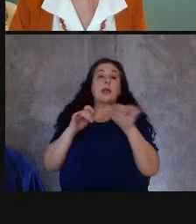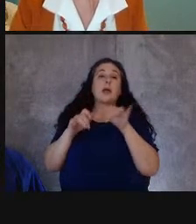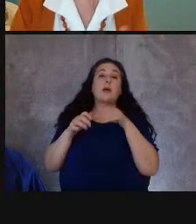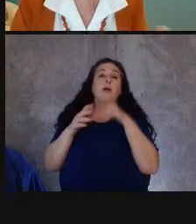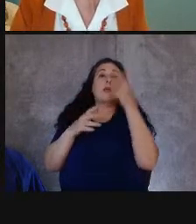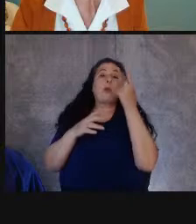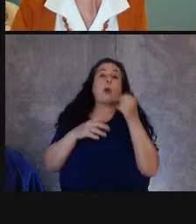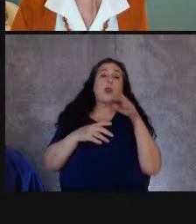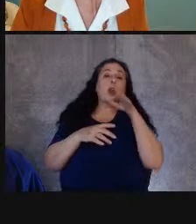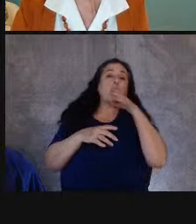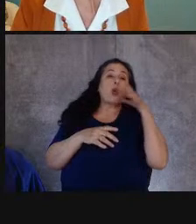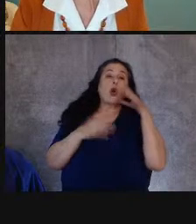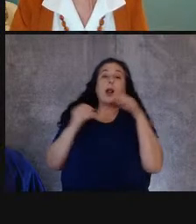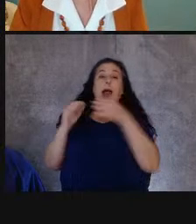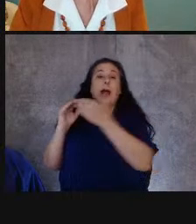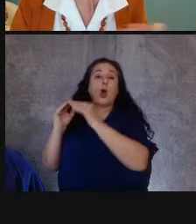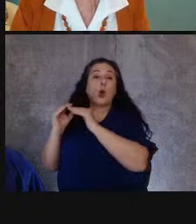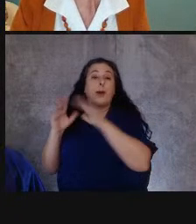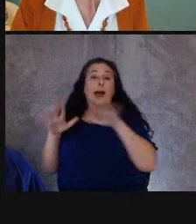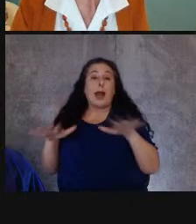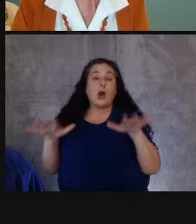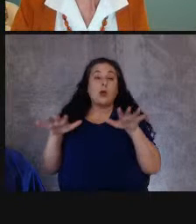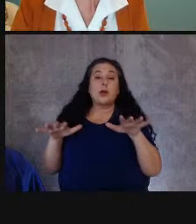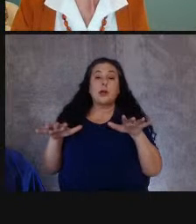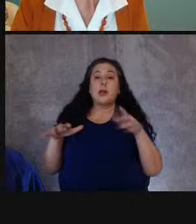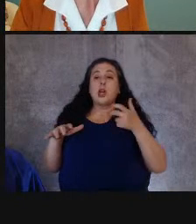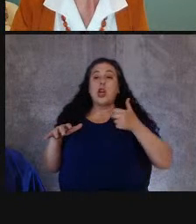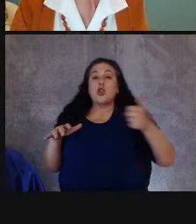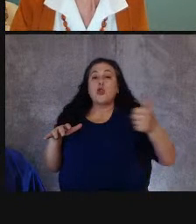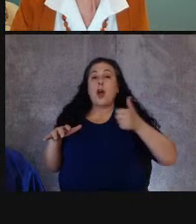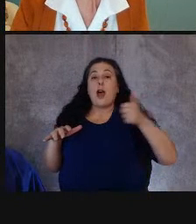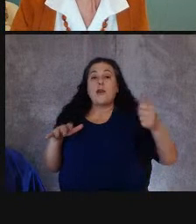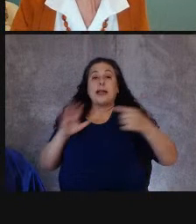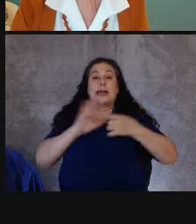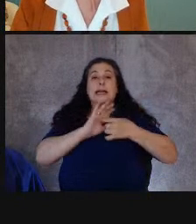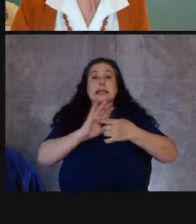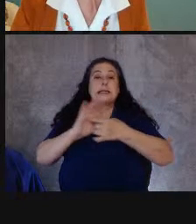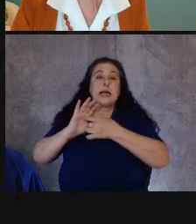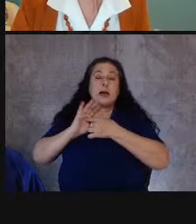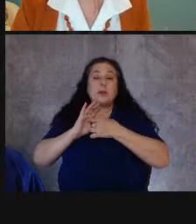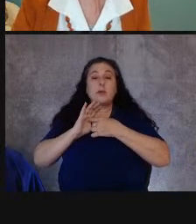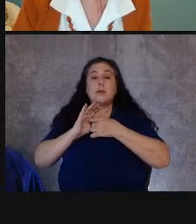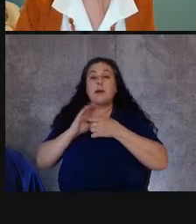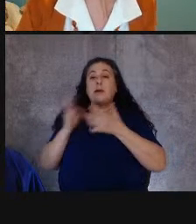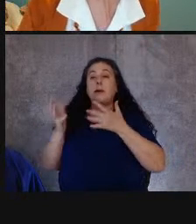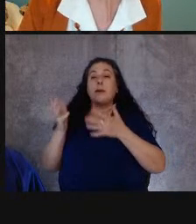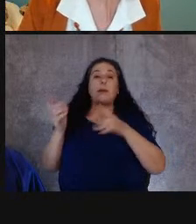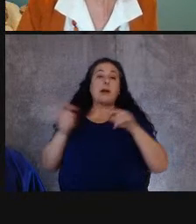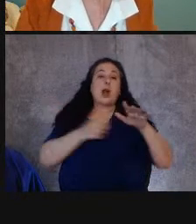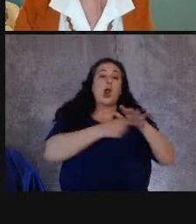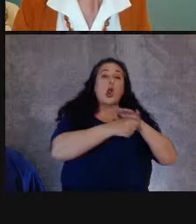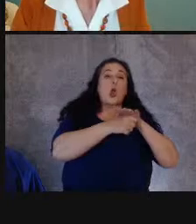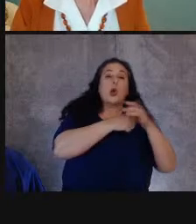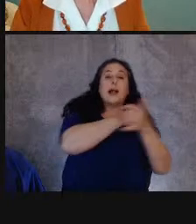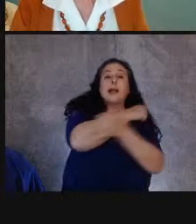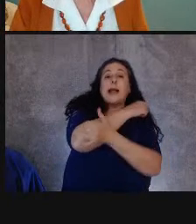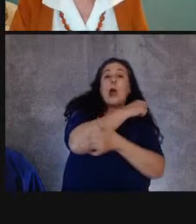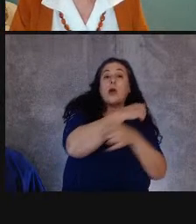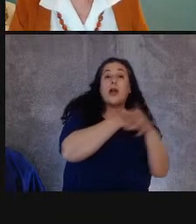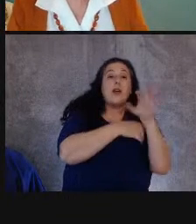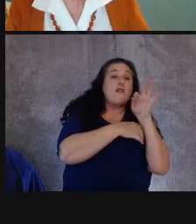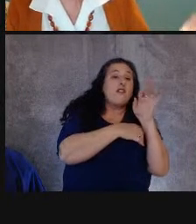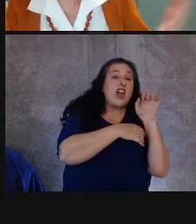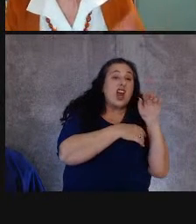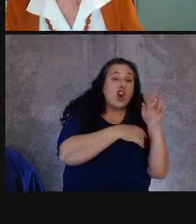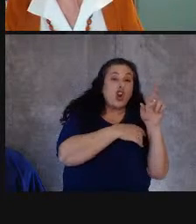in rural and urban areas, but these would be traveling exhibits that would go along. Maybe they would be at a local county fair, or maybe